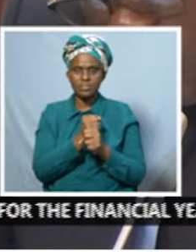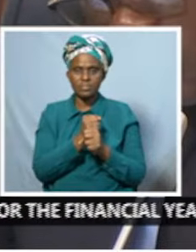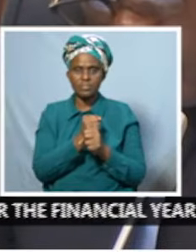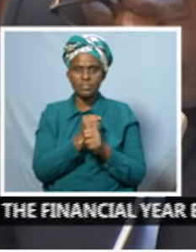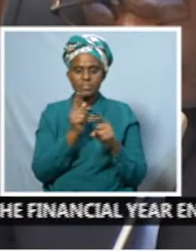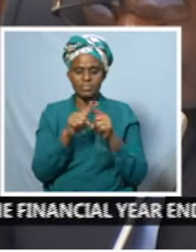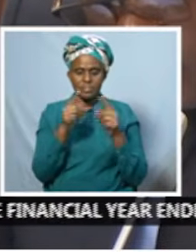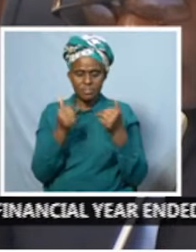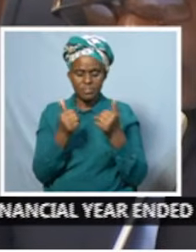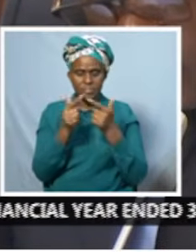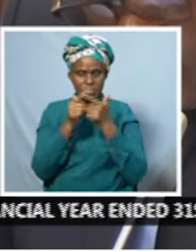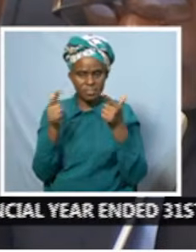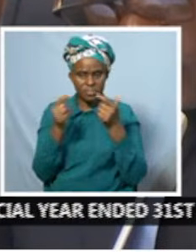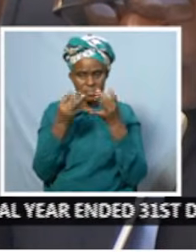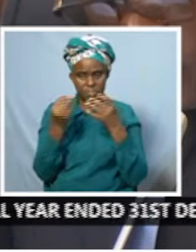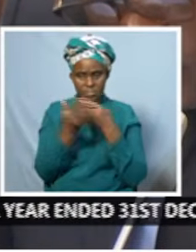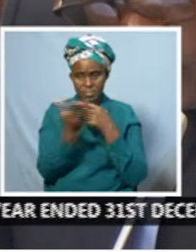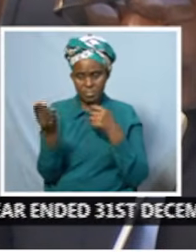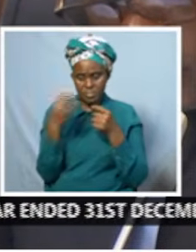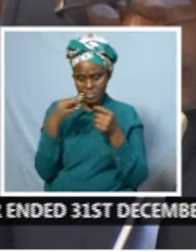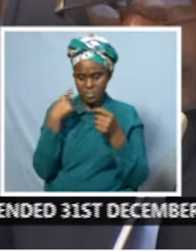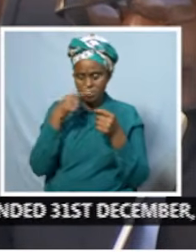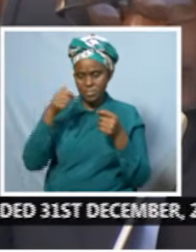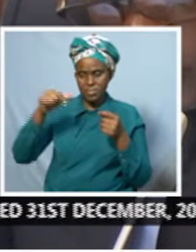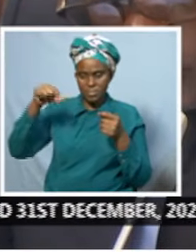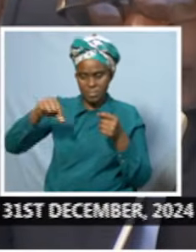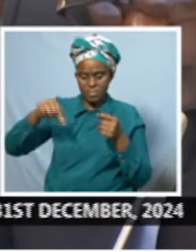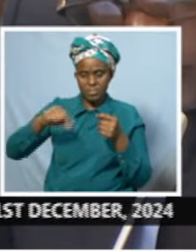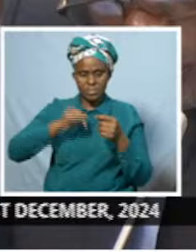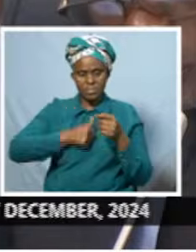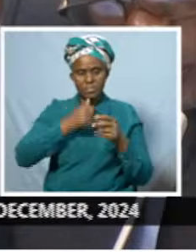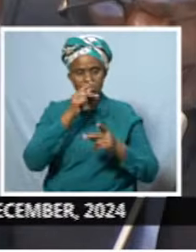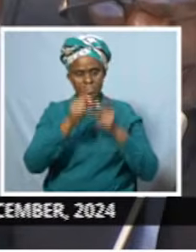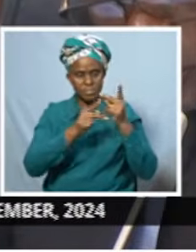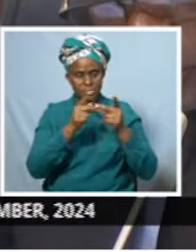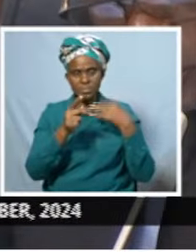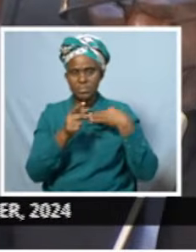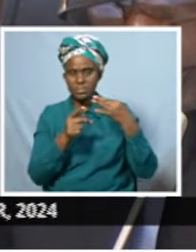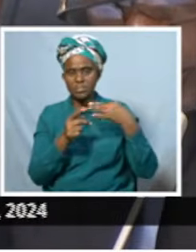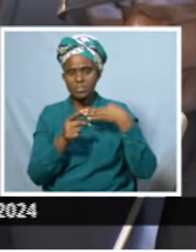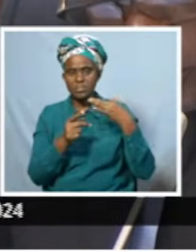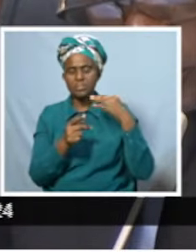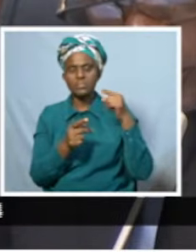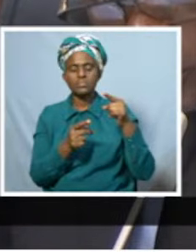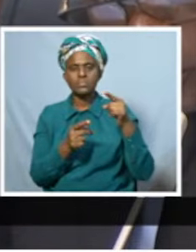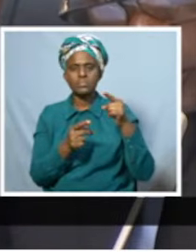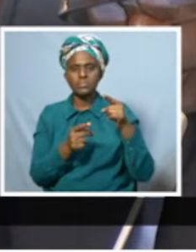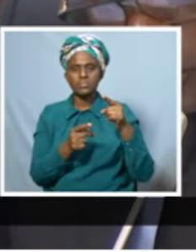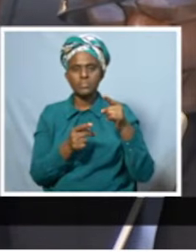But largely, most of the applicants that qualified, I think we process the applications and